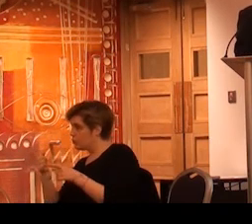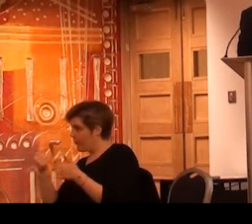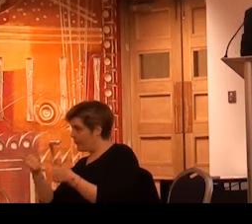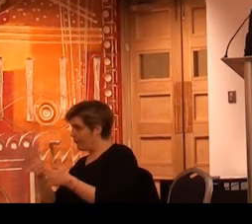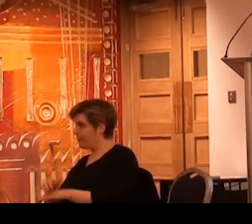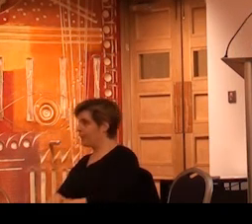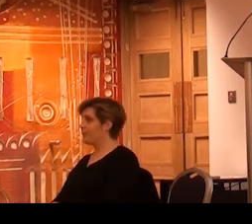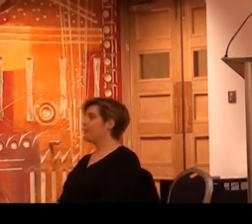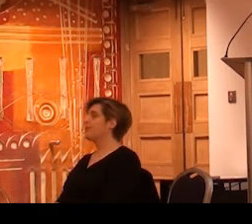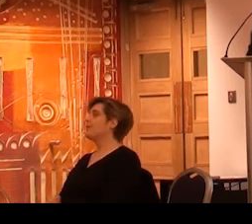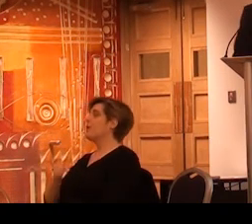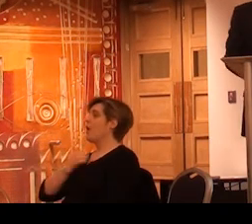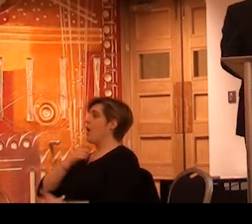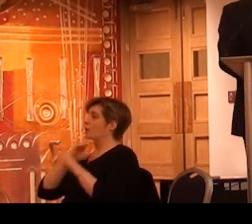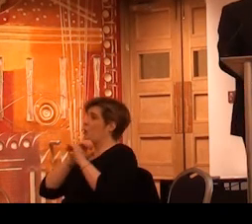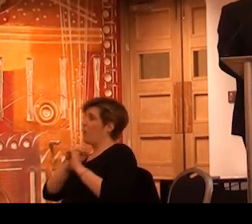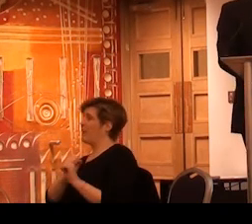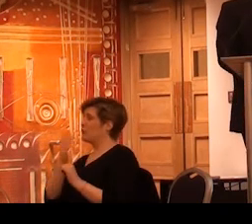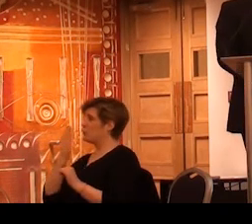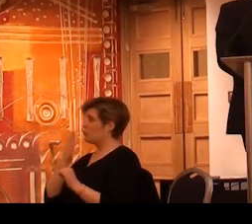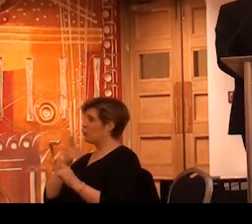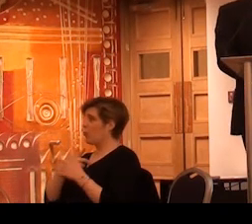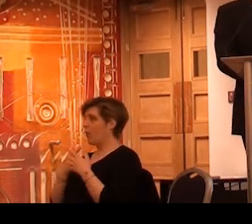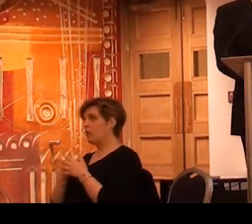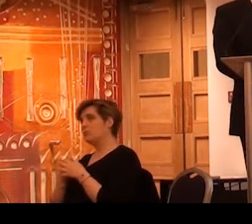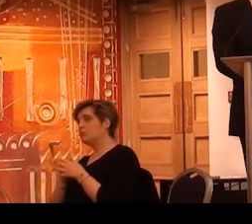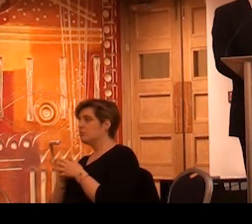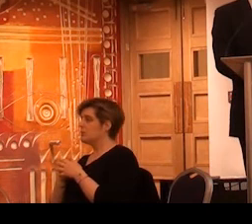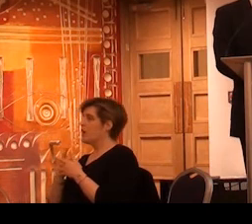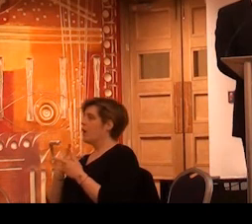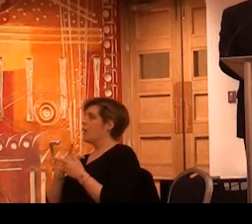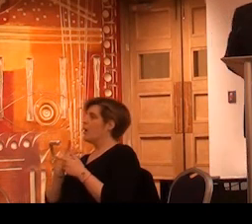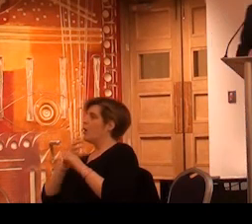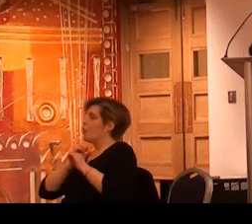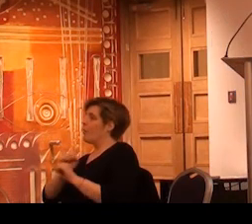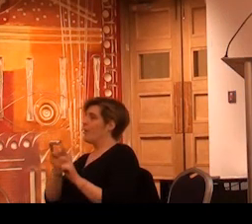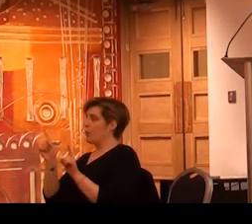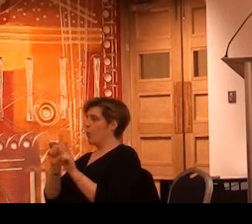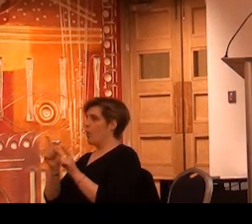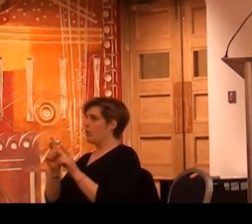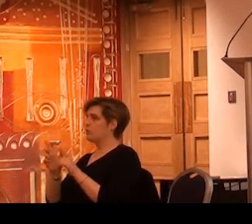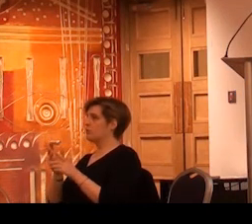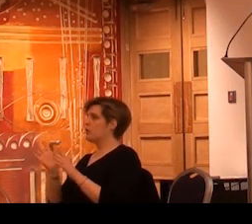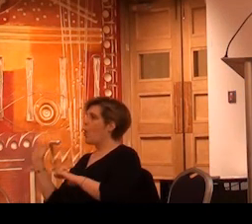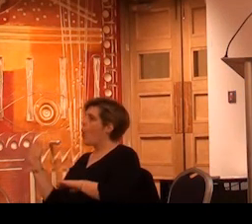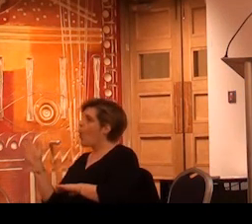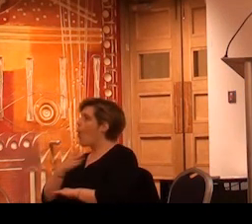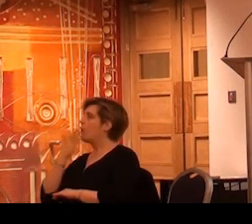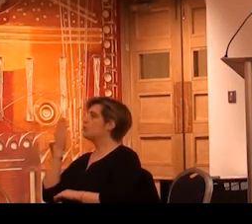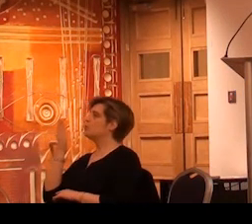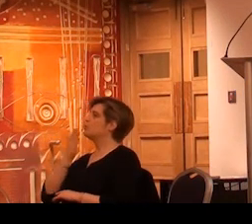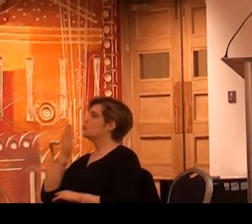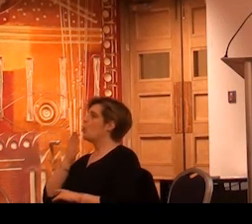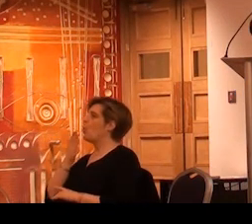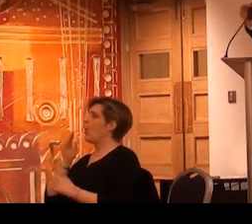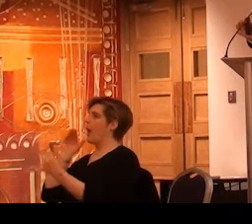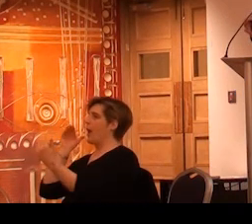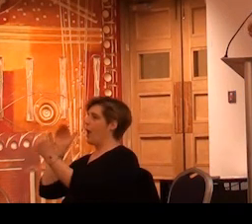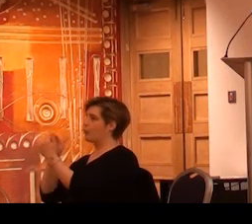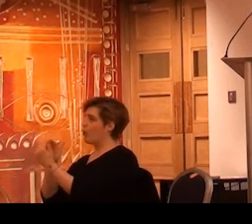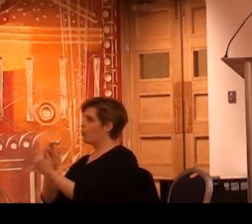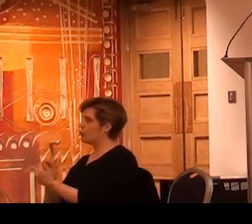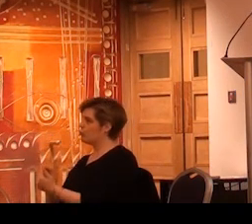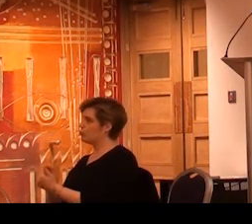So what's our commitment as a school, really? I'm thinking about this. Thinking about our commitment is this whole school approach. Yeah. It doesn't matter how